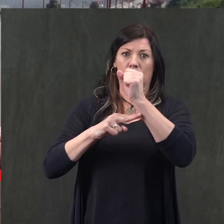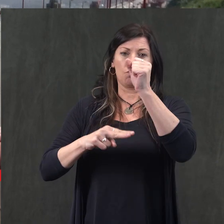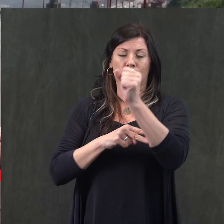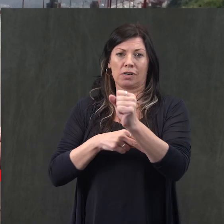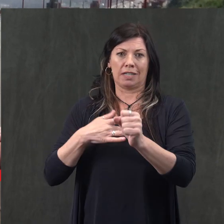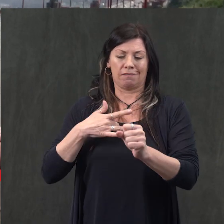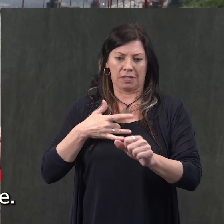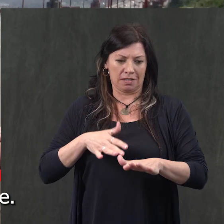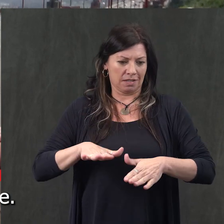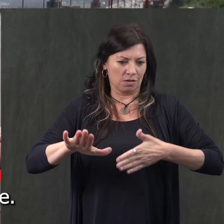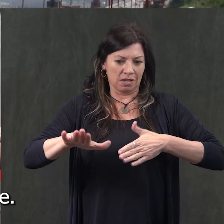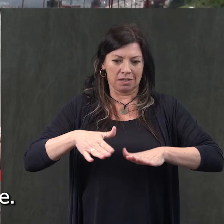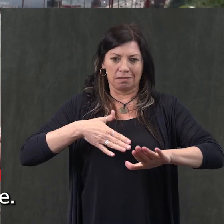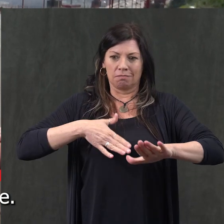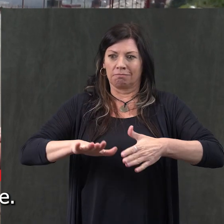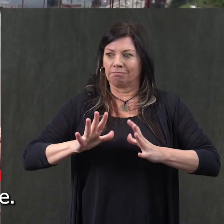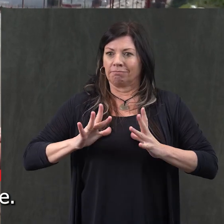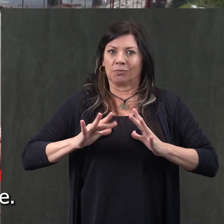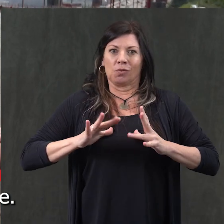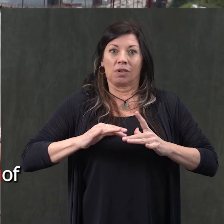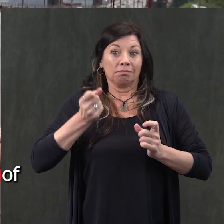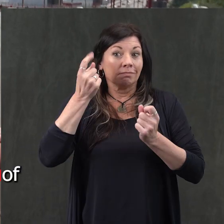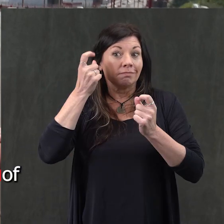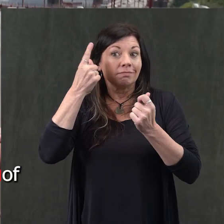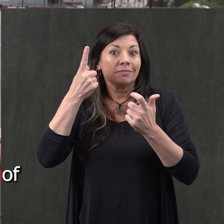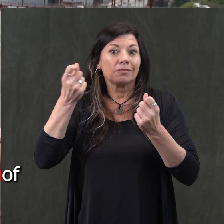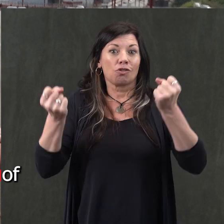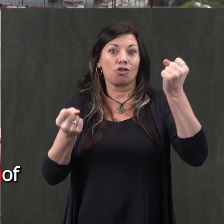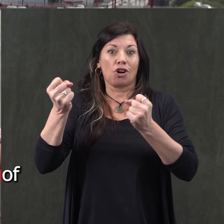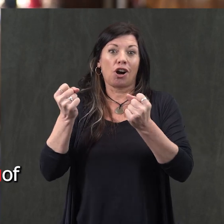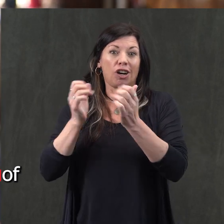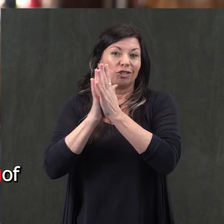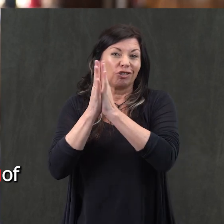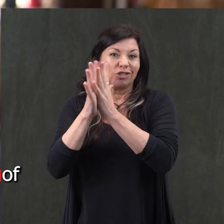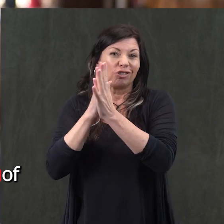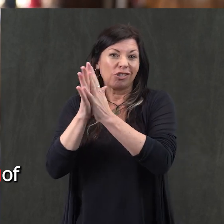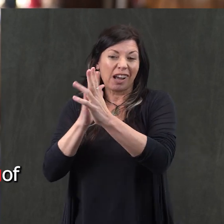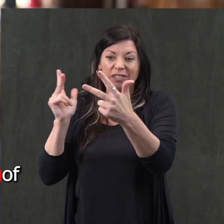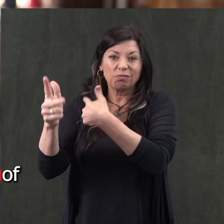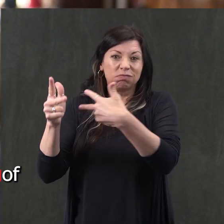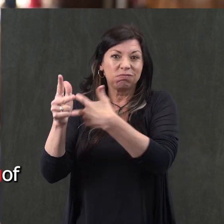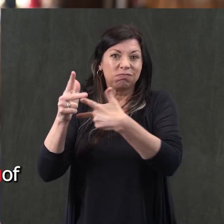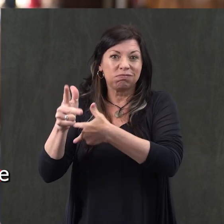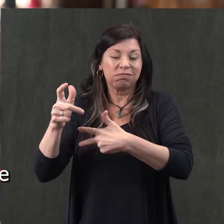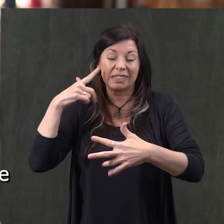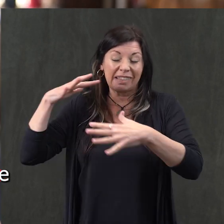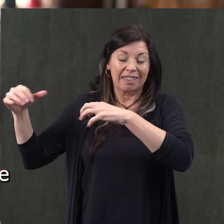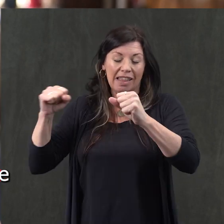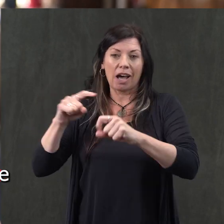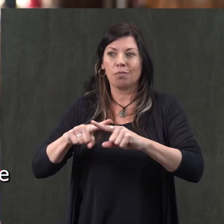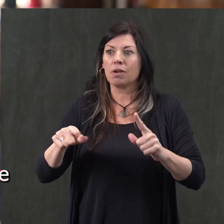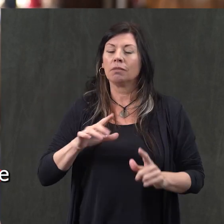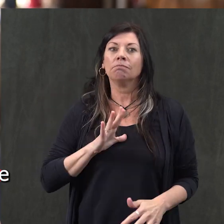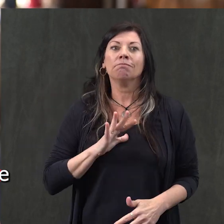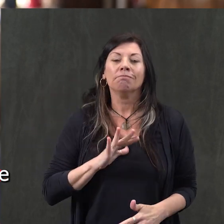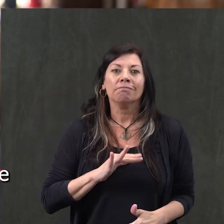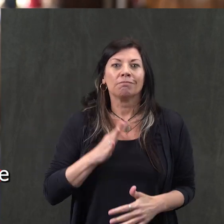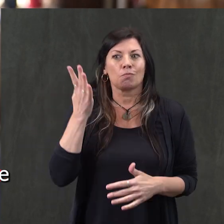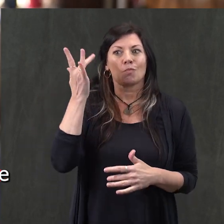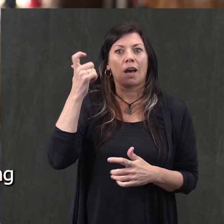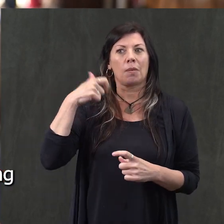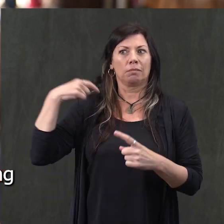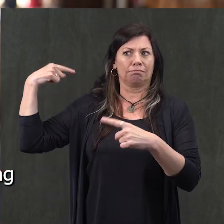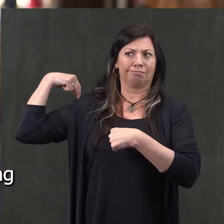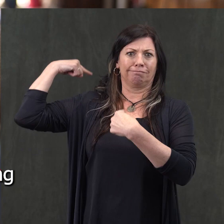across the Golden Gate Bridge, it felt really awesome. It was very loud because of the cars and stuff, but it felt really awesome because